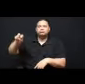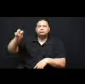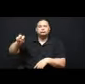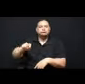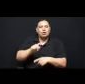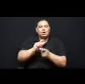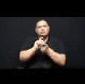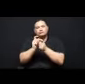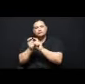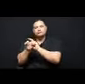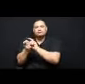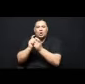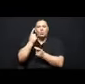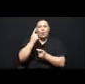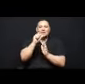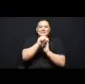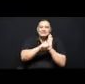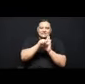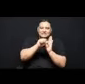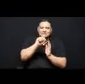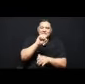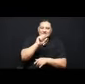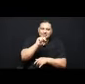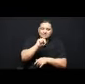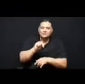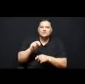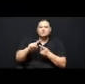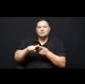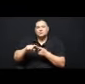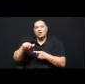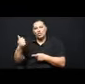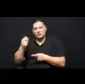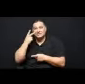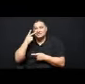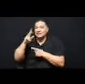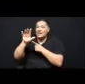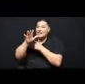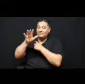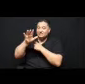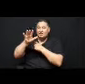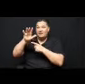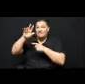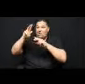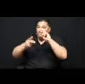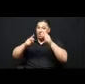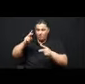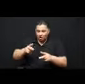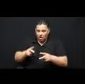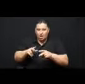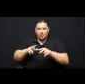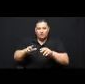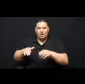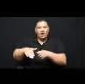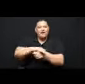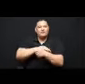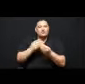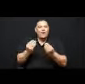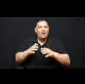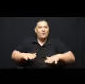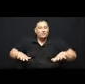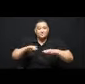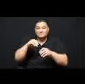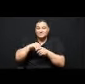leaves waiting to fall so they can shroud the ground? In Reno, days swing between the heat